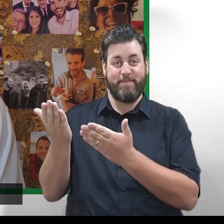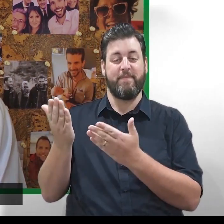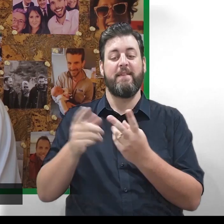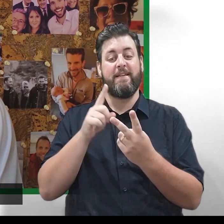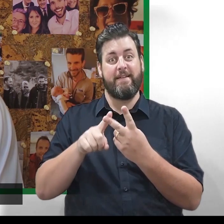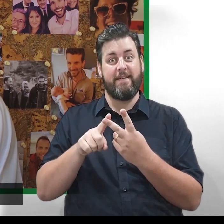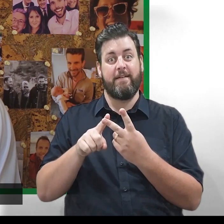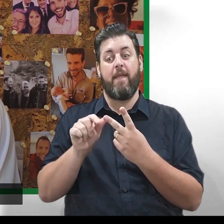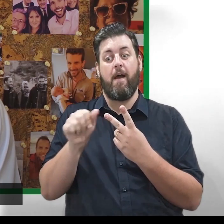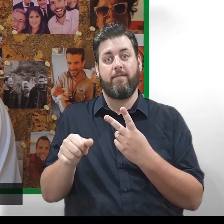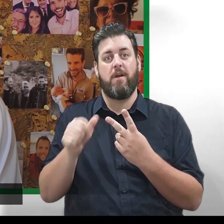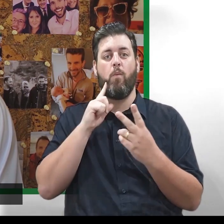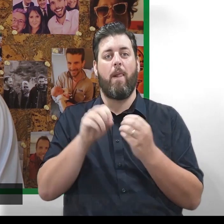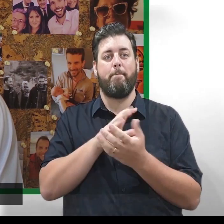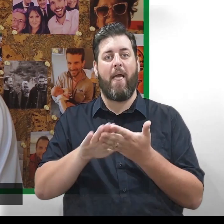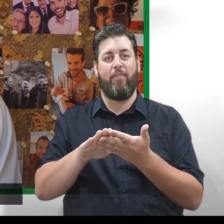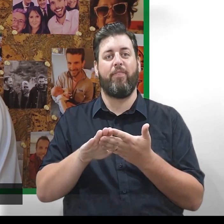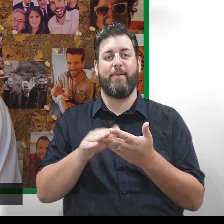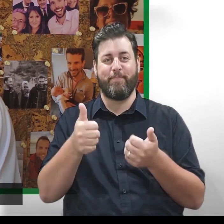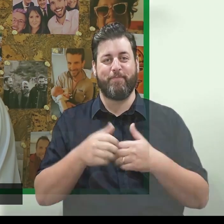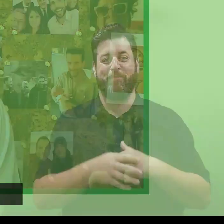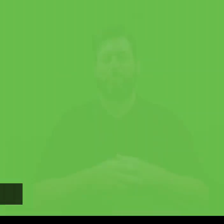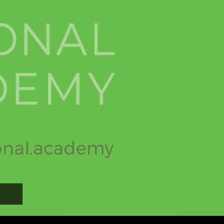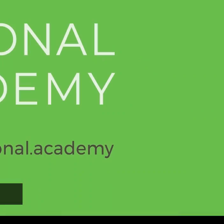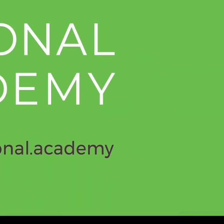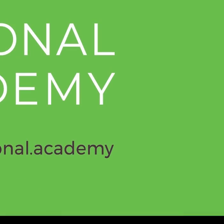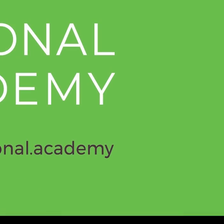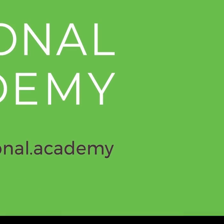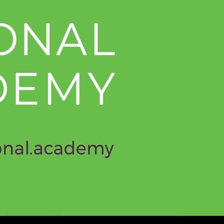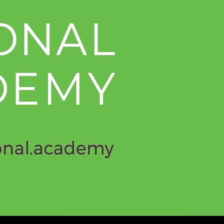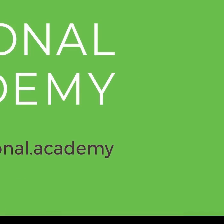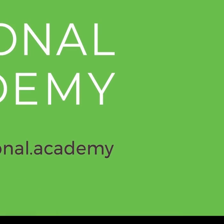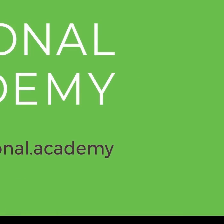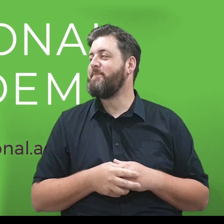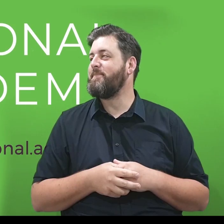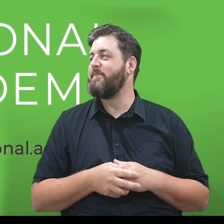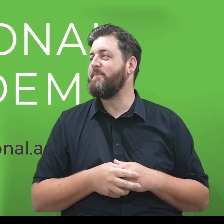Stacie, and then very shortly we will hear from Beth.